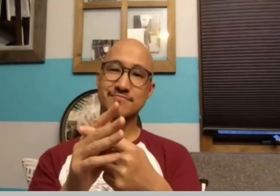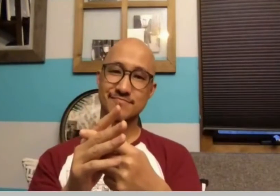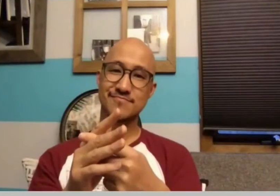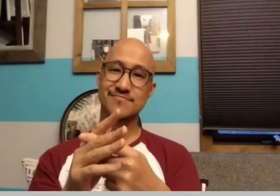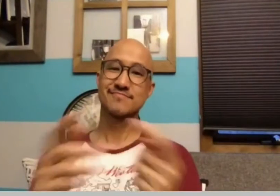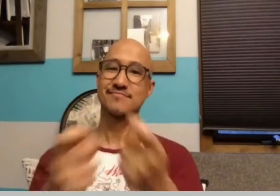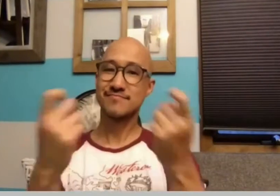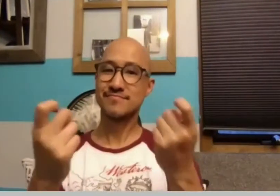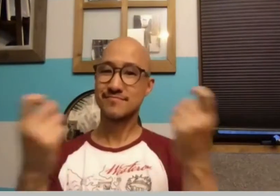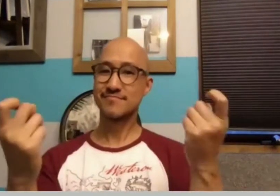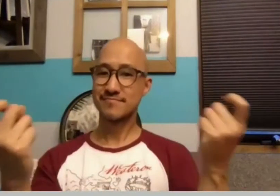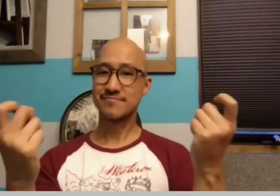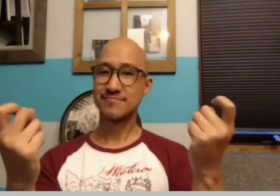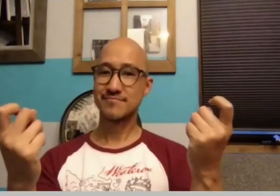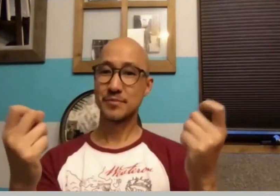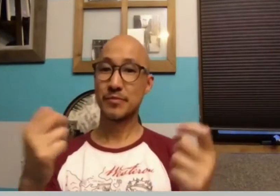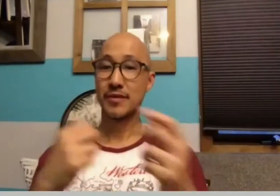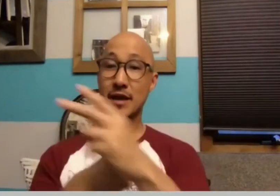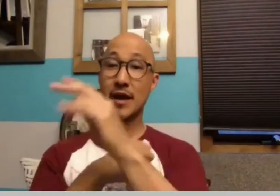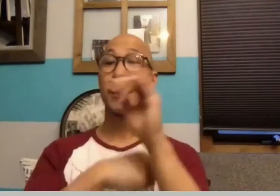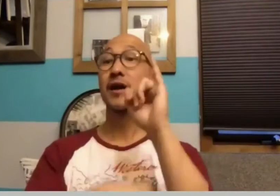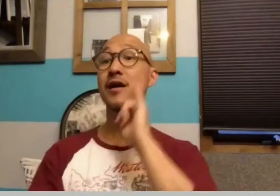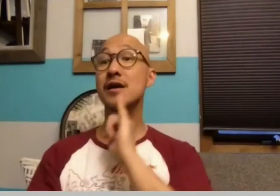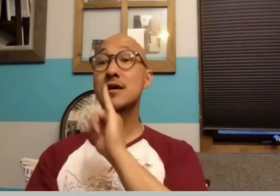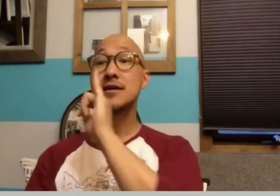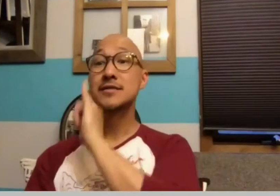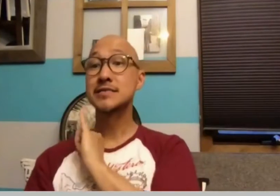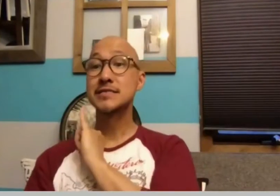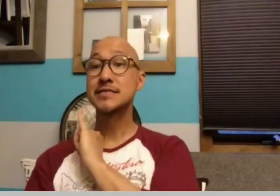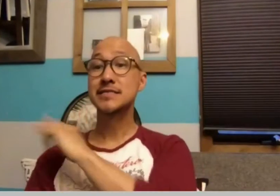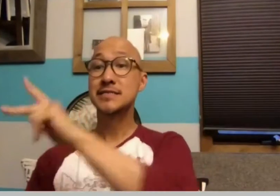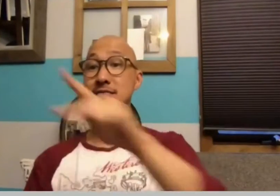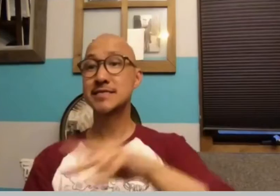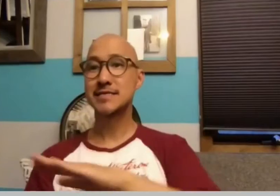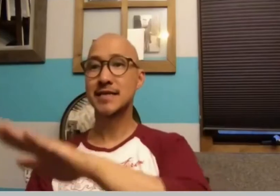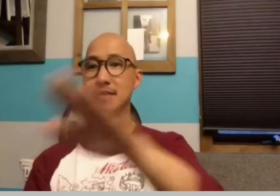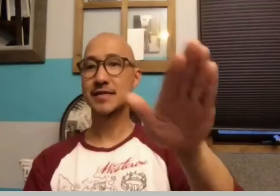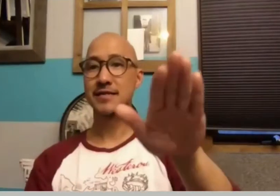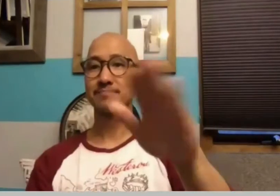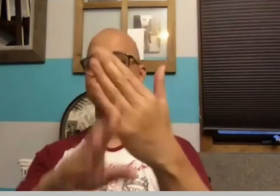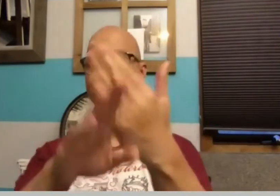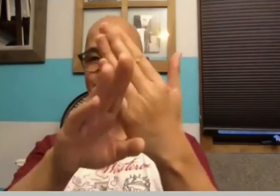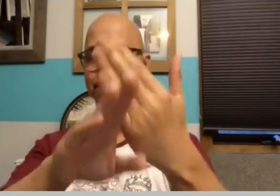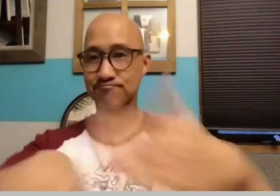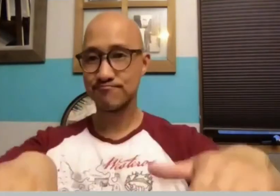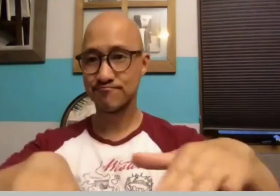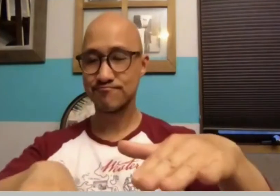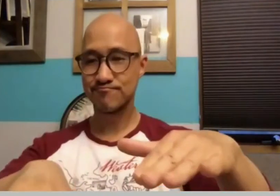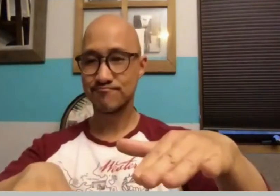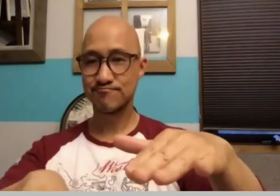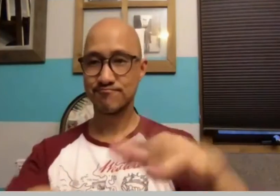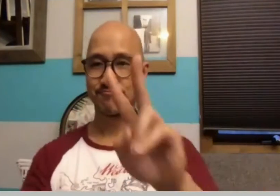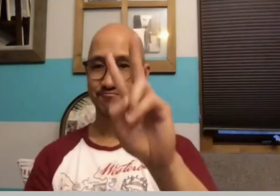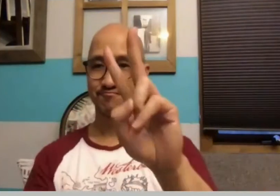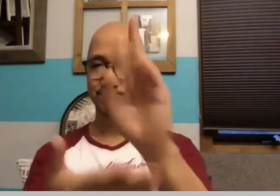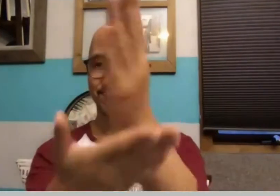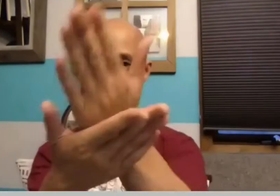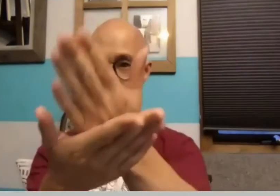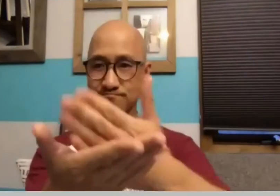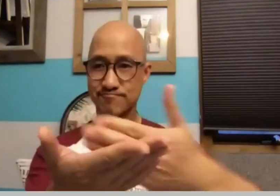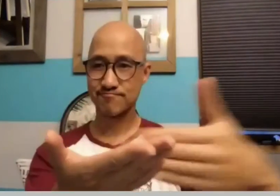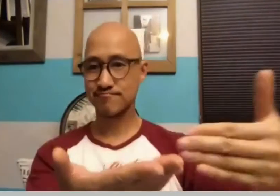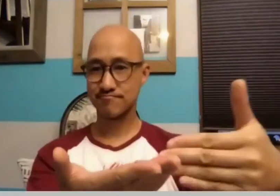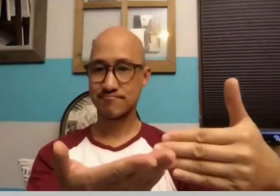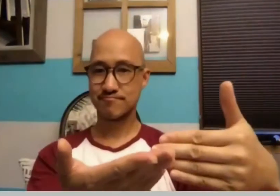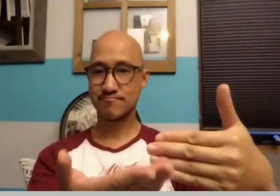was a little splintered already before that point, but Rehoboam makes it real final, right? And once the kingdom split, Jeroboam puts those 2 calves in